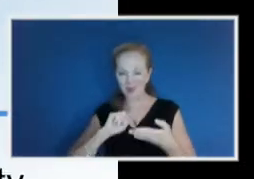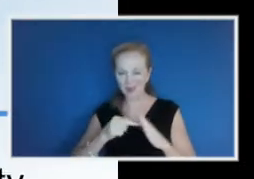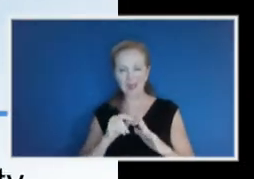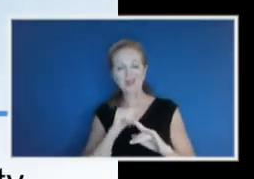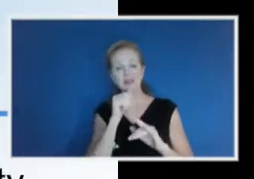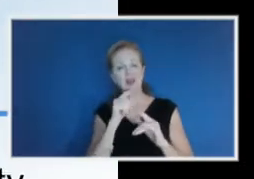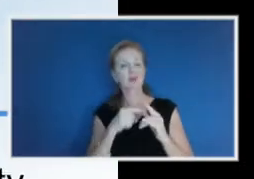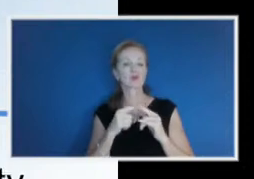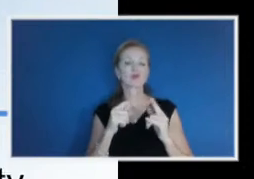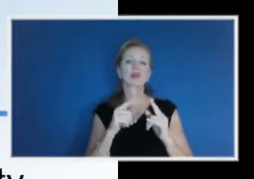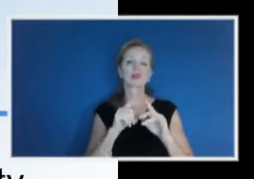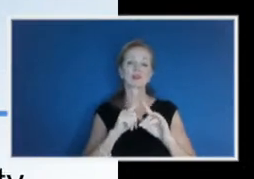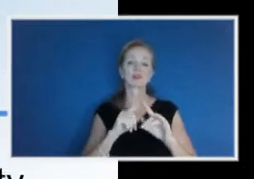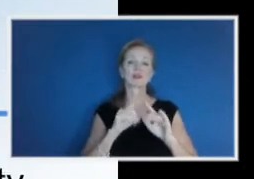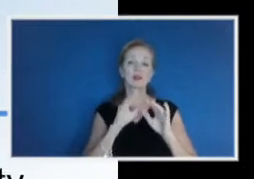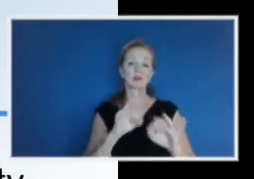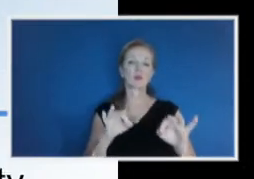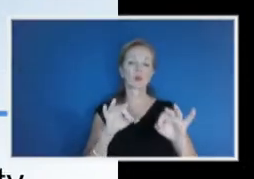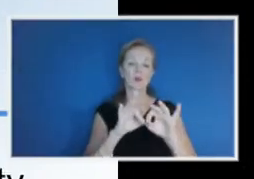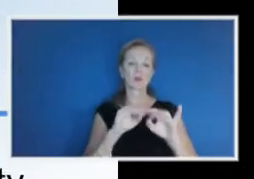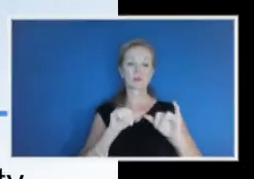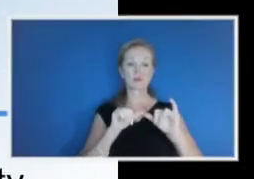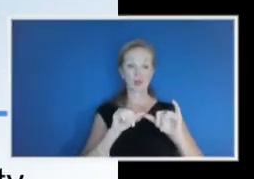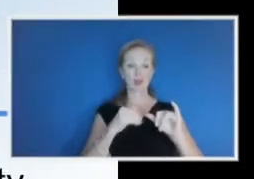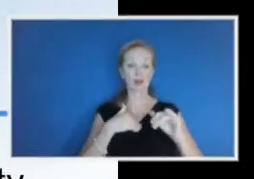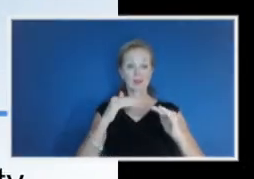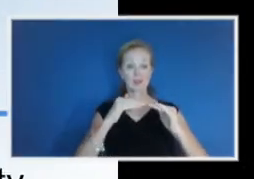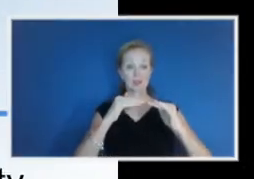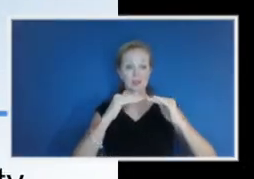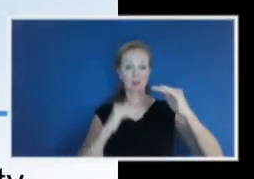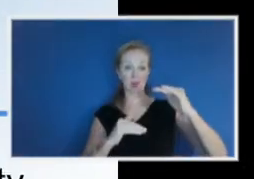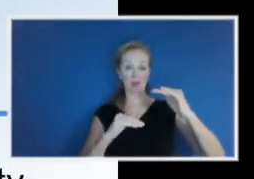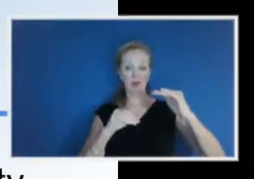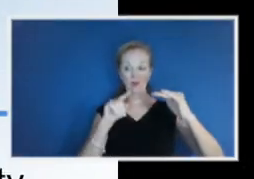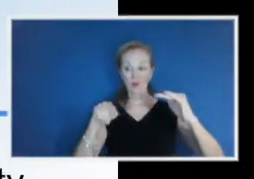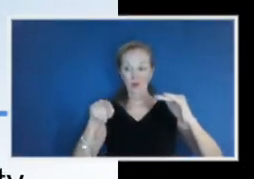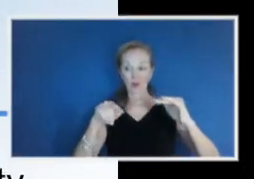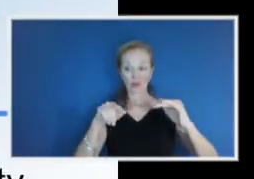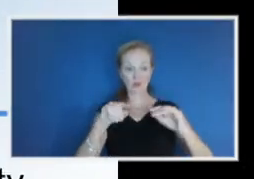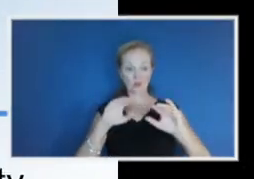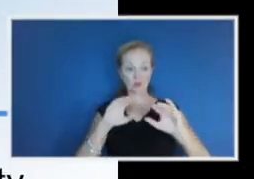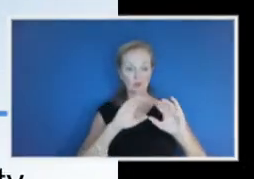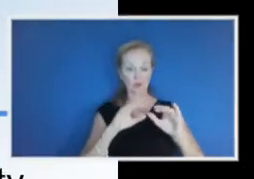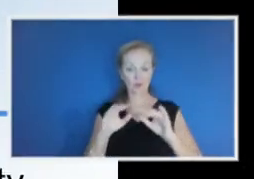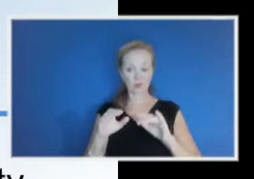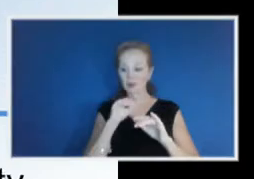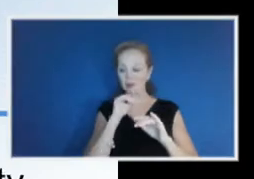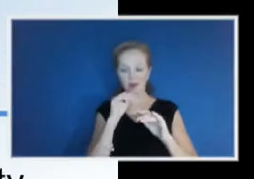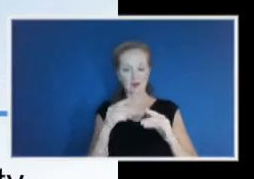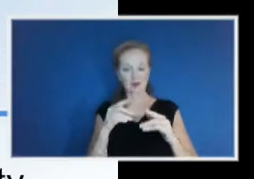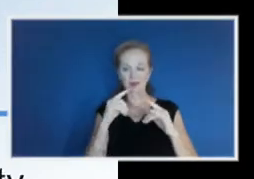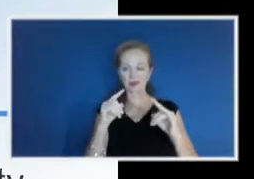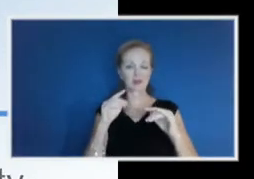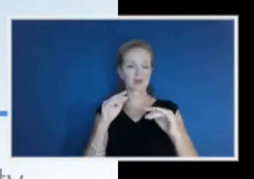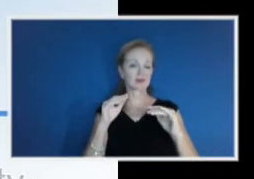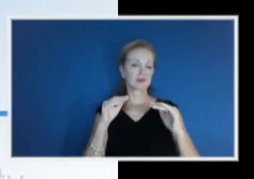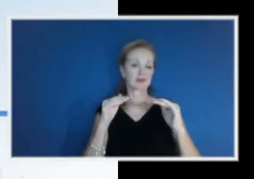significance, but you do still have a disparity, and those groups have not yet achieved parity on city contracts.